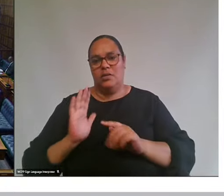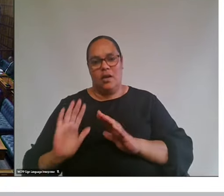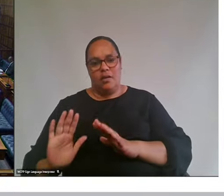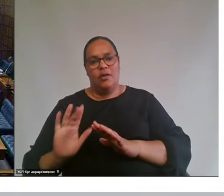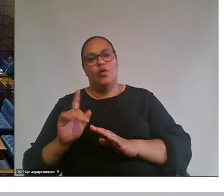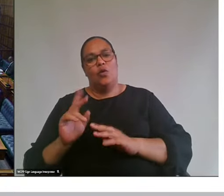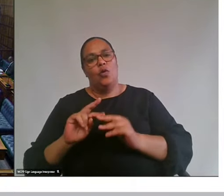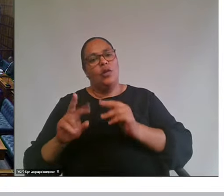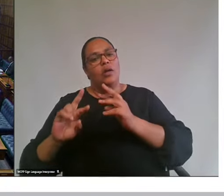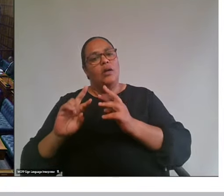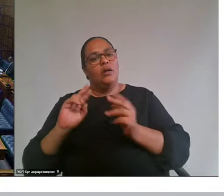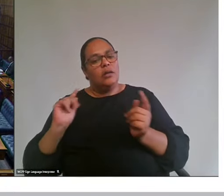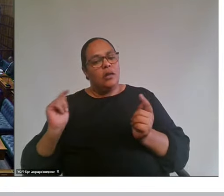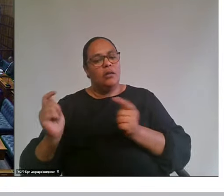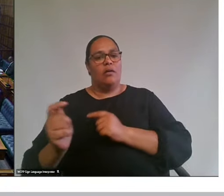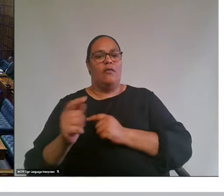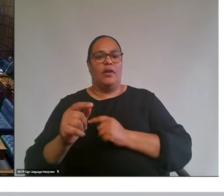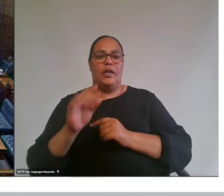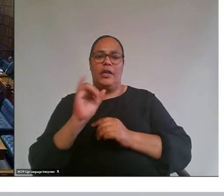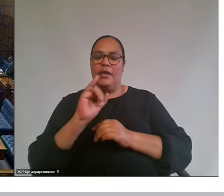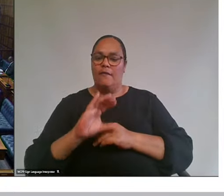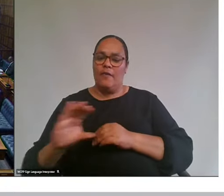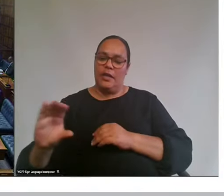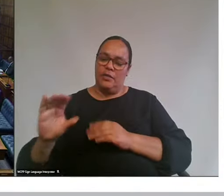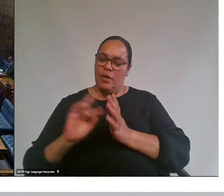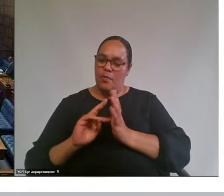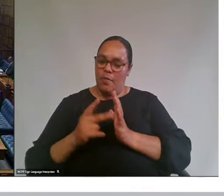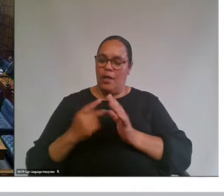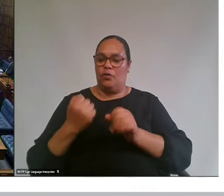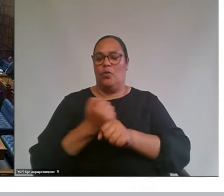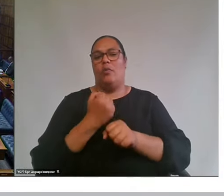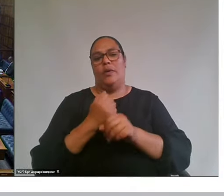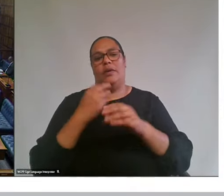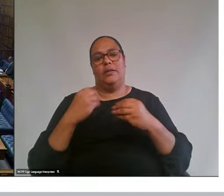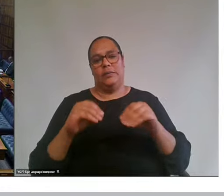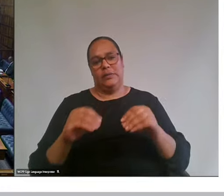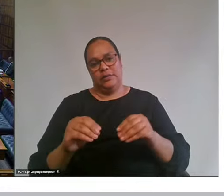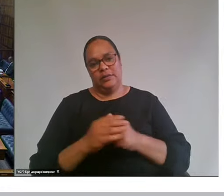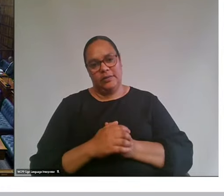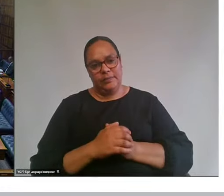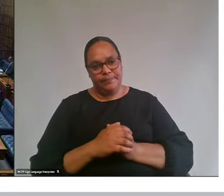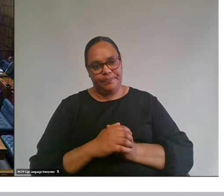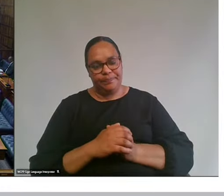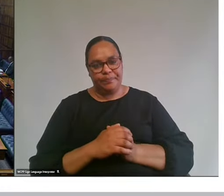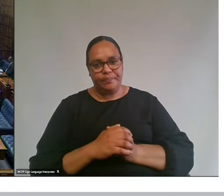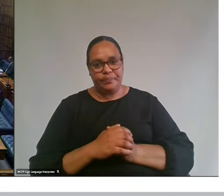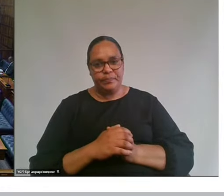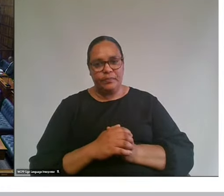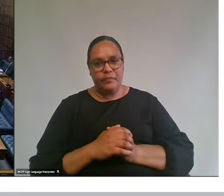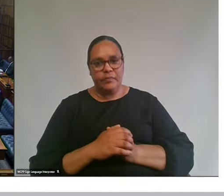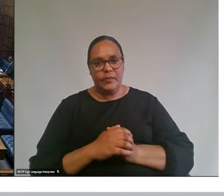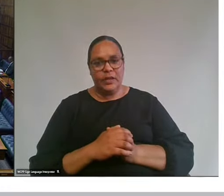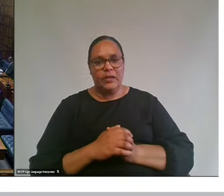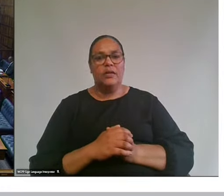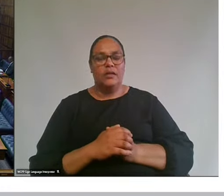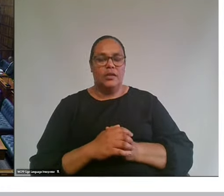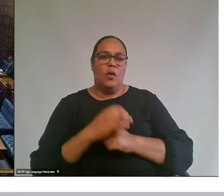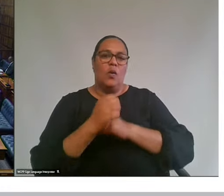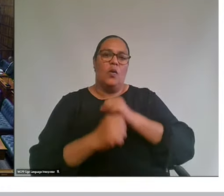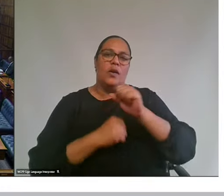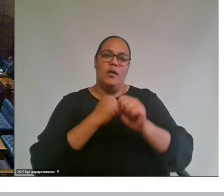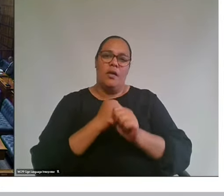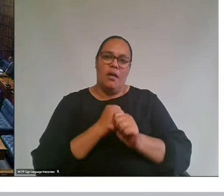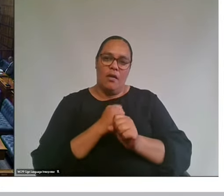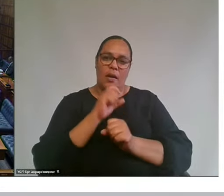turnover of investment pipeline to operating businesses um and uh under the year